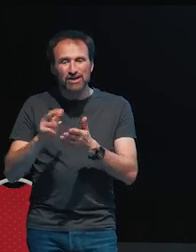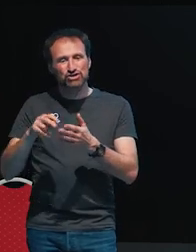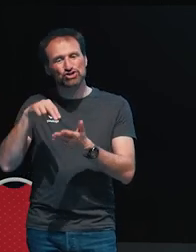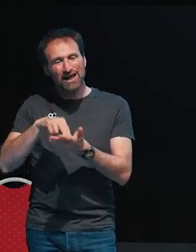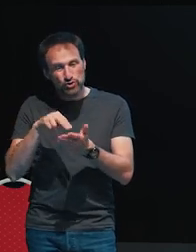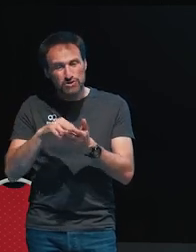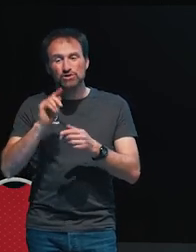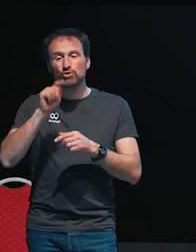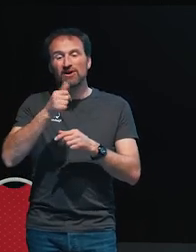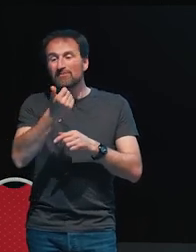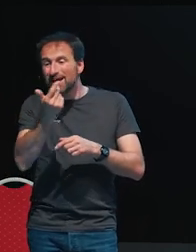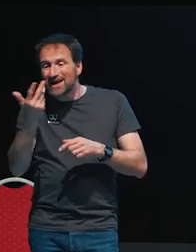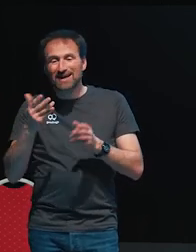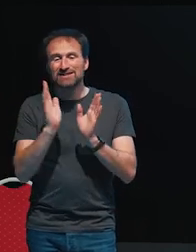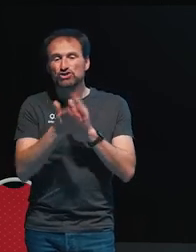services.